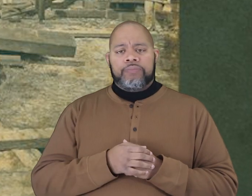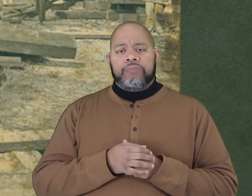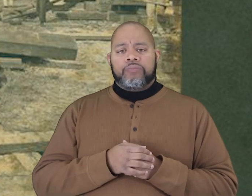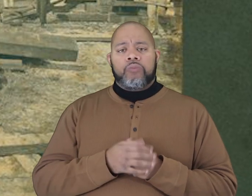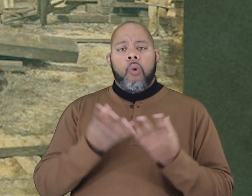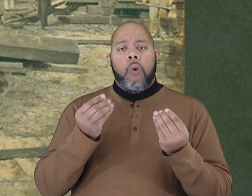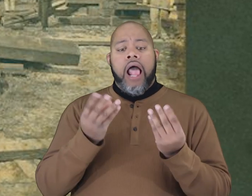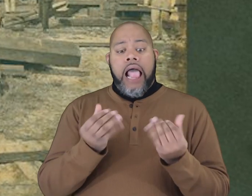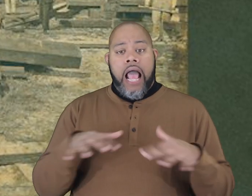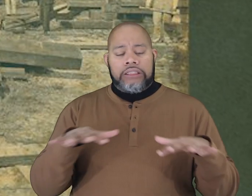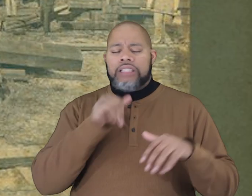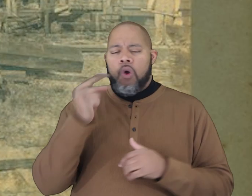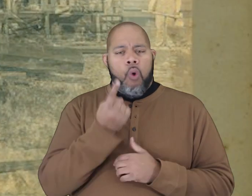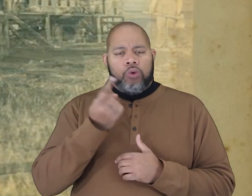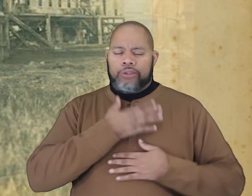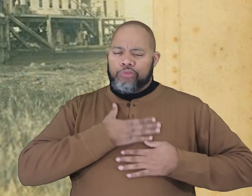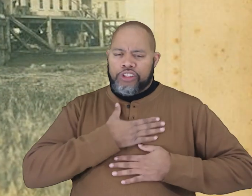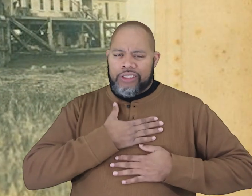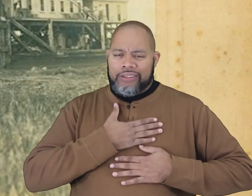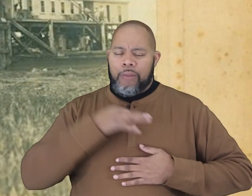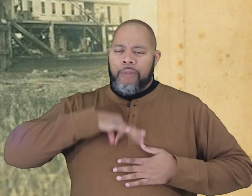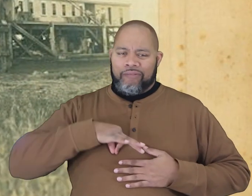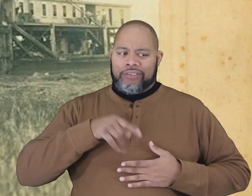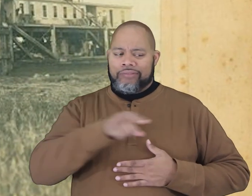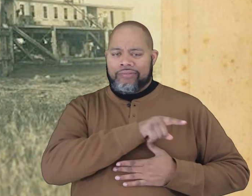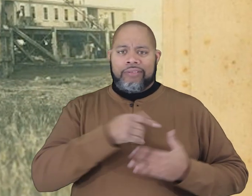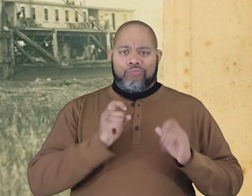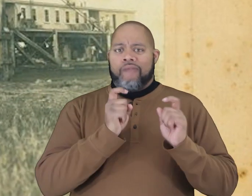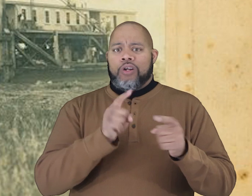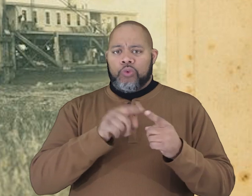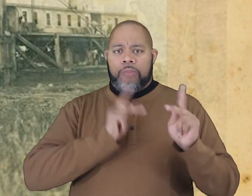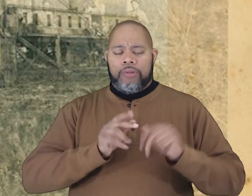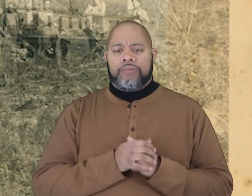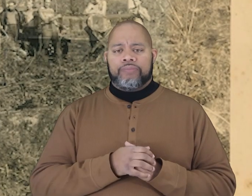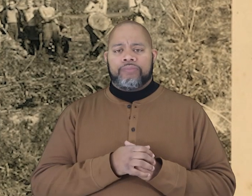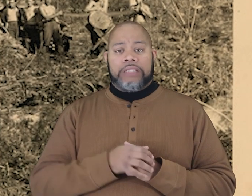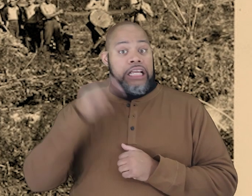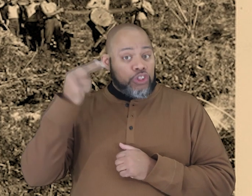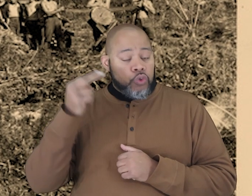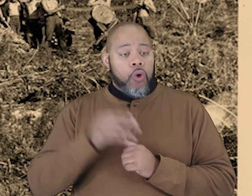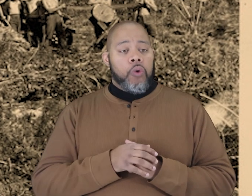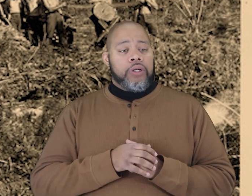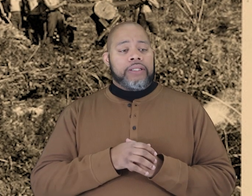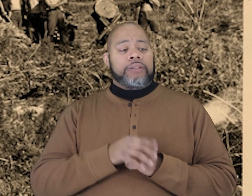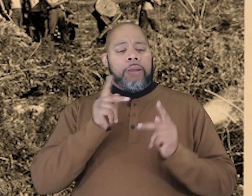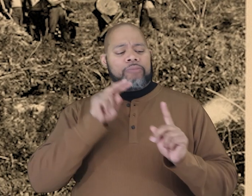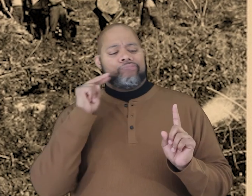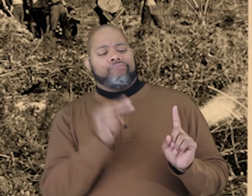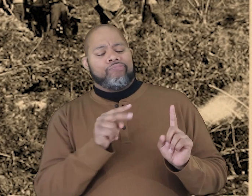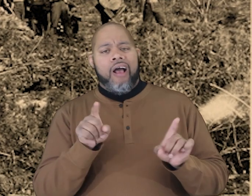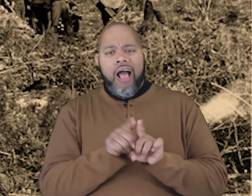history, wetlands have not always been appreciated for the benefits that they provide to people.